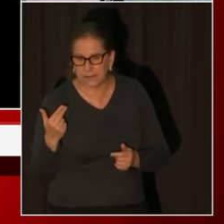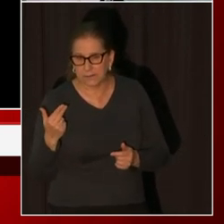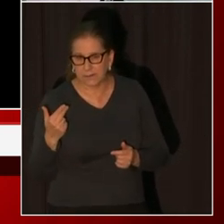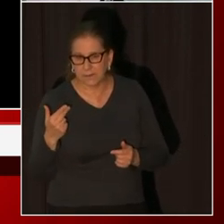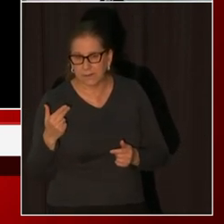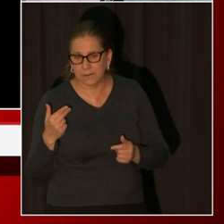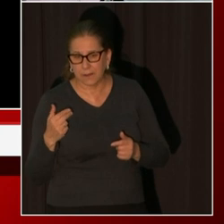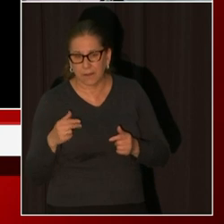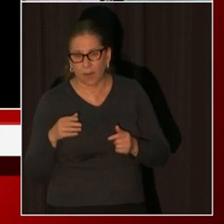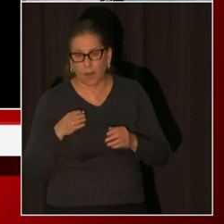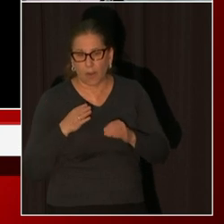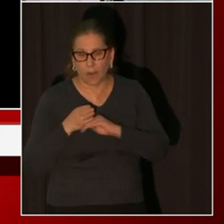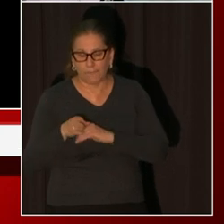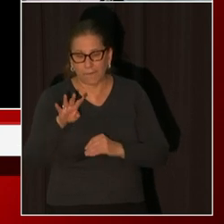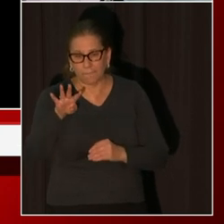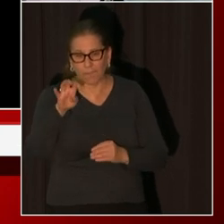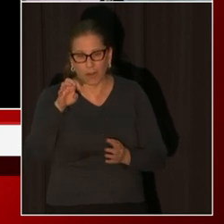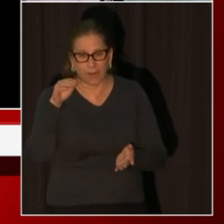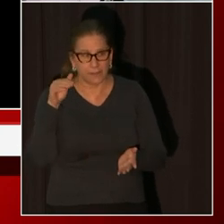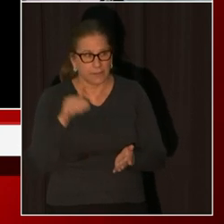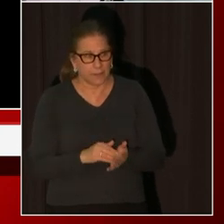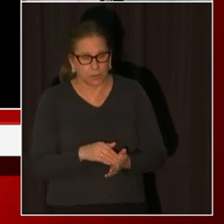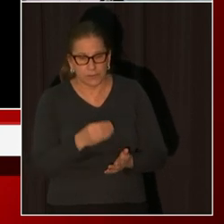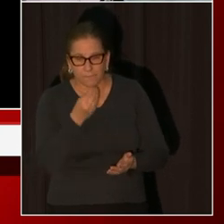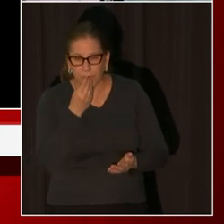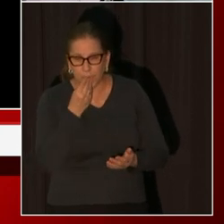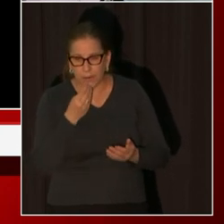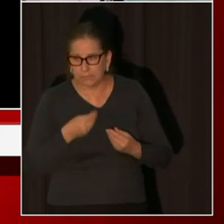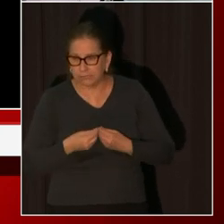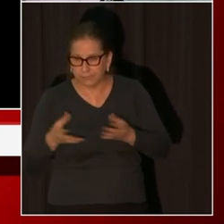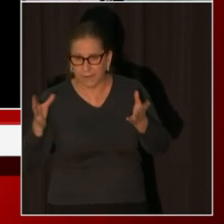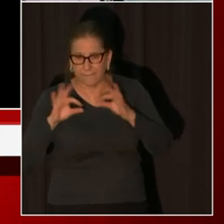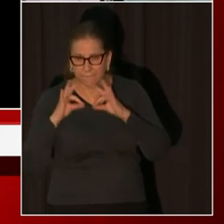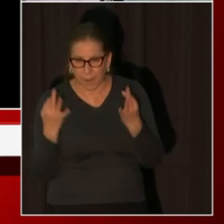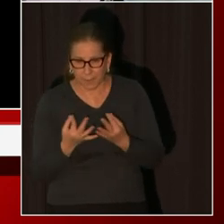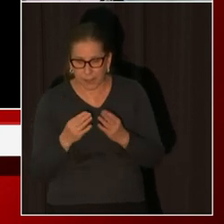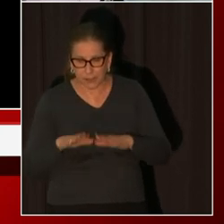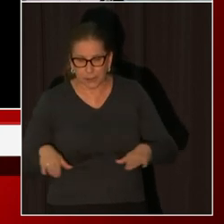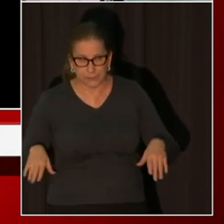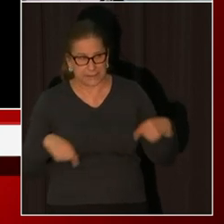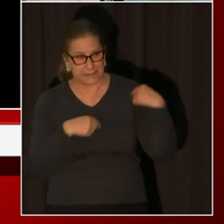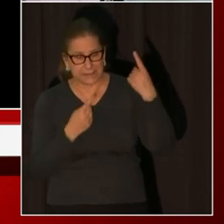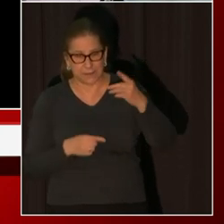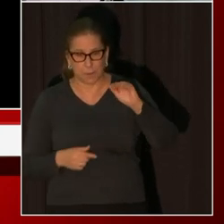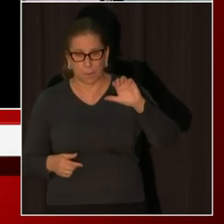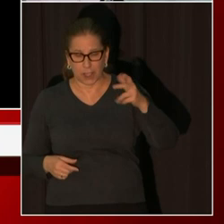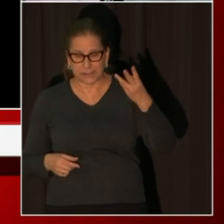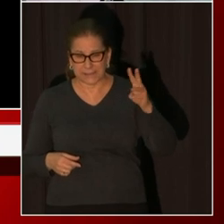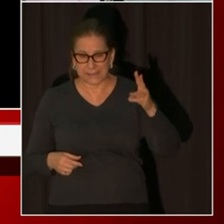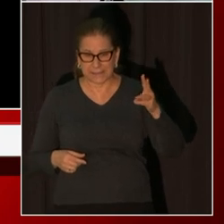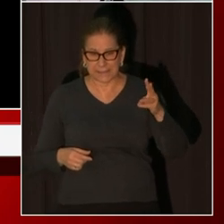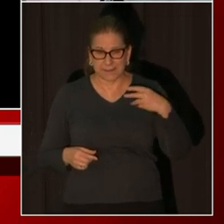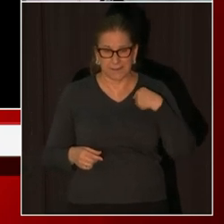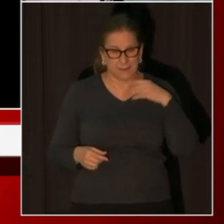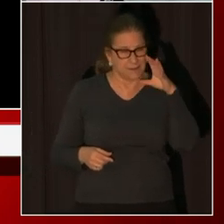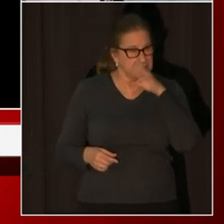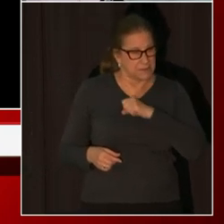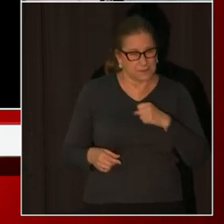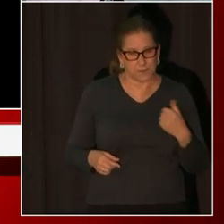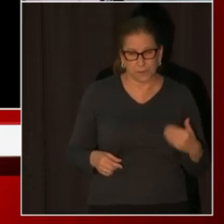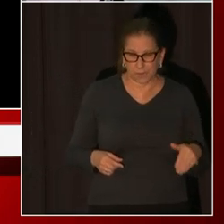and families at meal sites across the district since March the 16th, and we estimate to continue to serve between 50